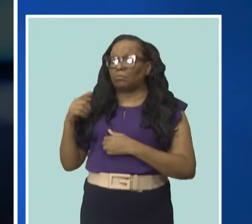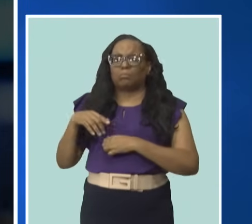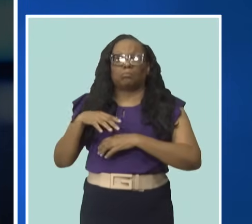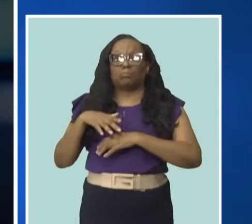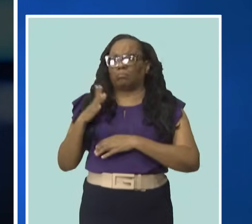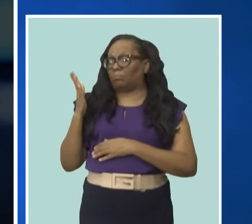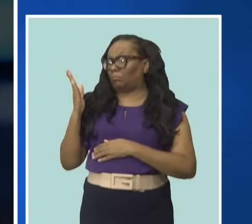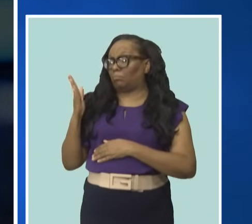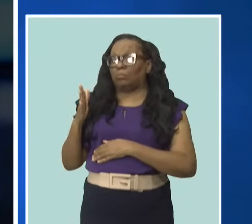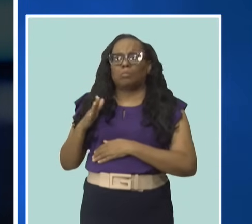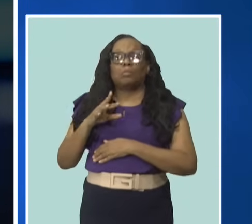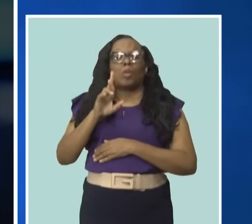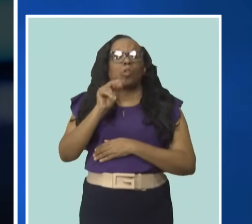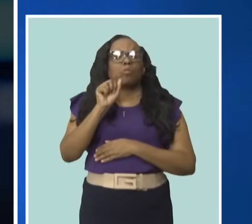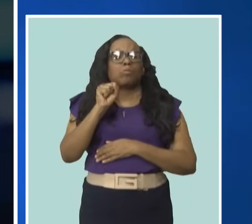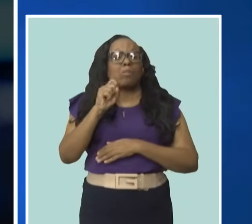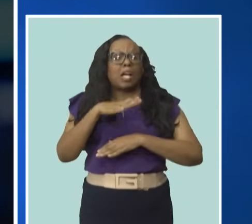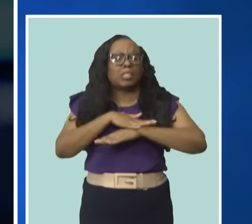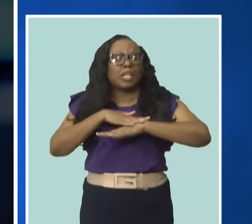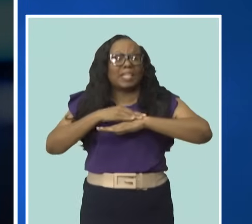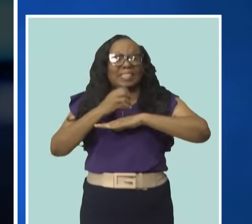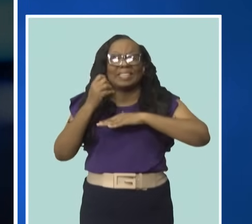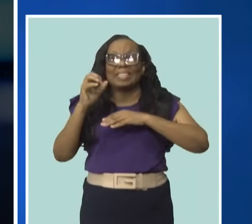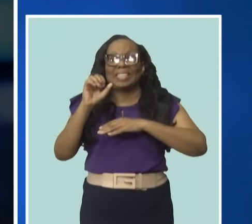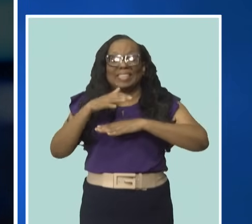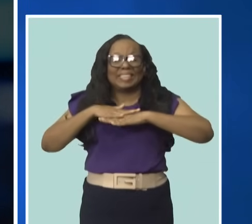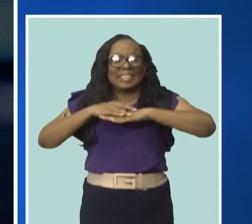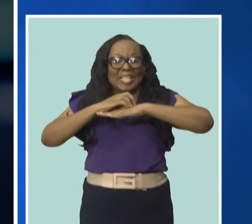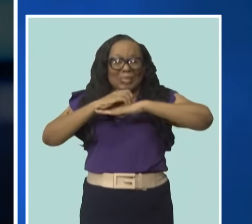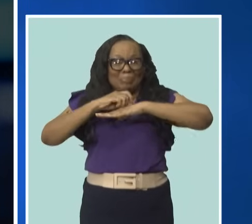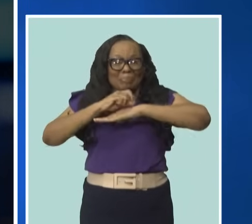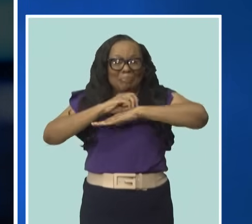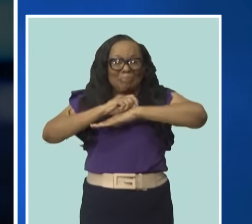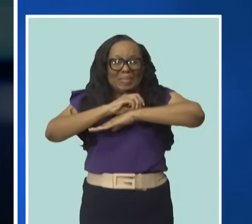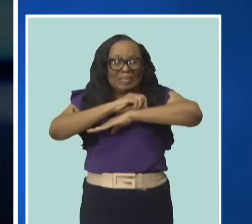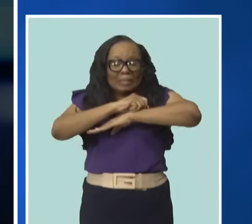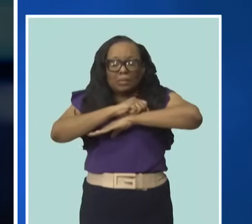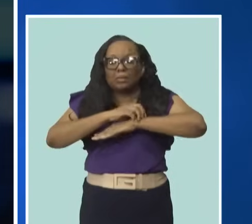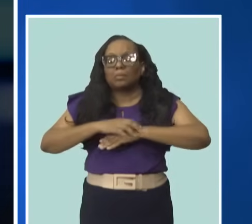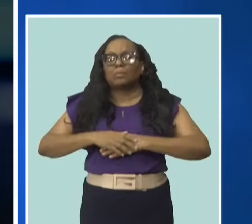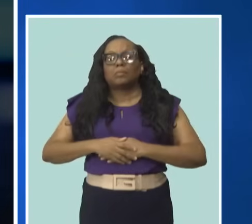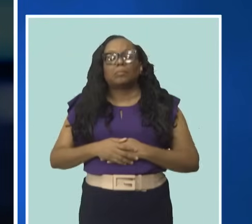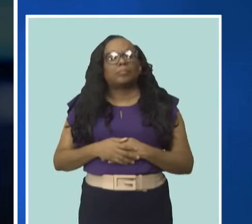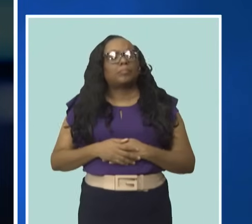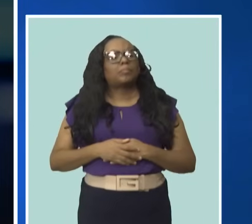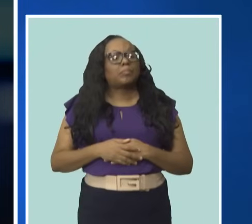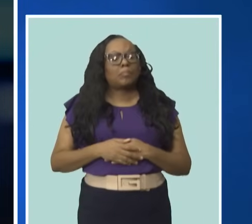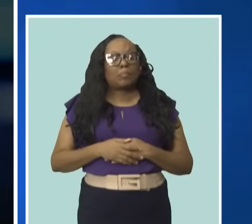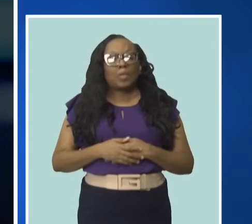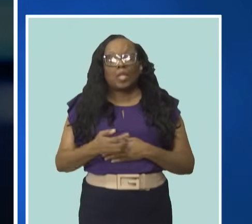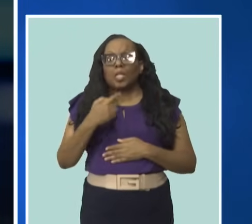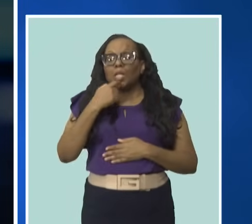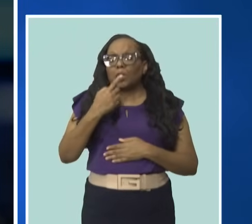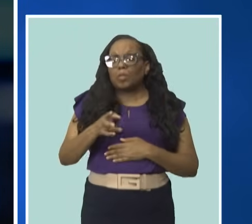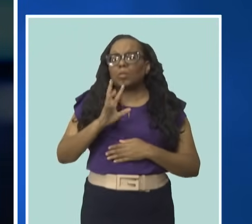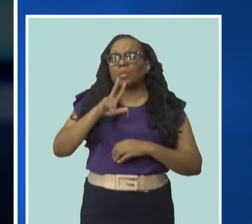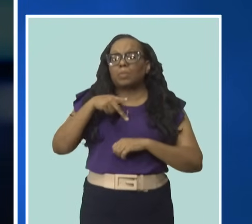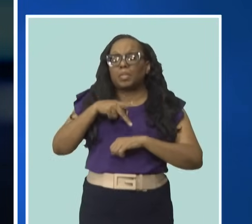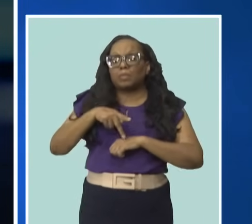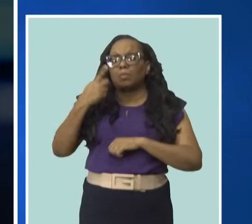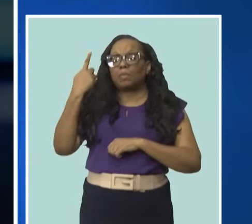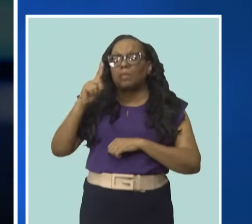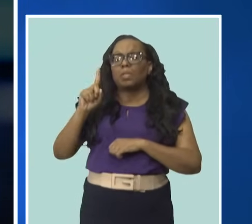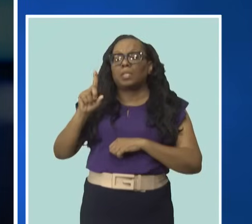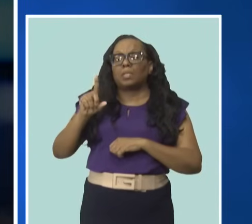and peeling skin on their hands. It says the principal was advised to have the parents and guardians of the other students